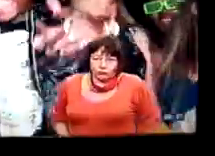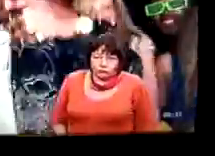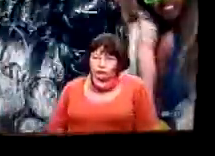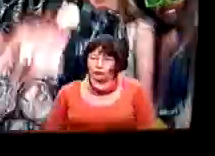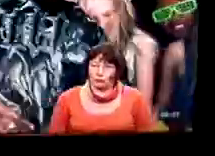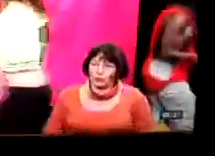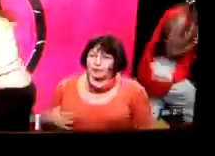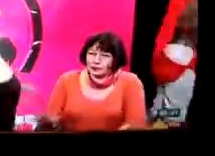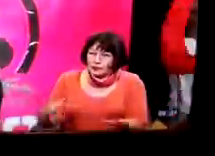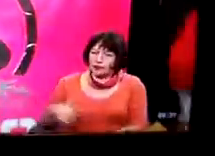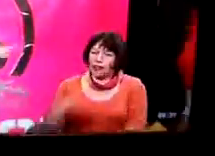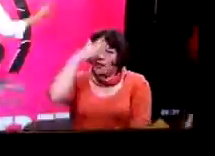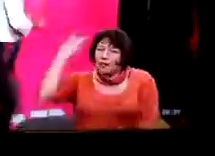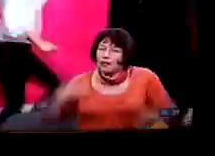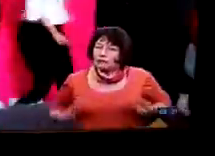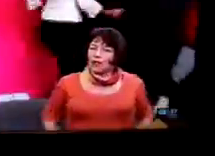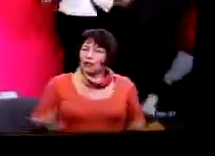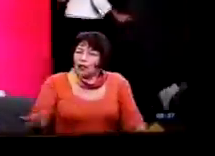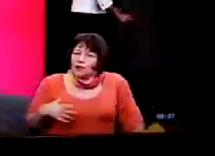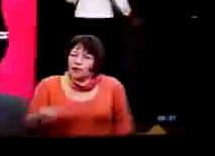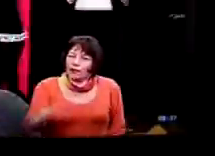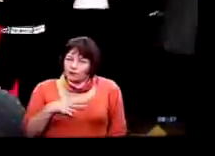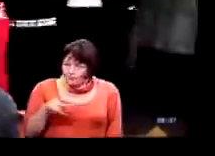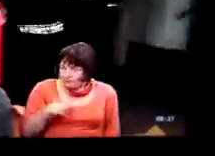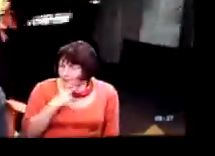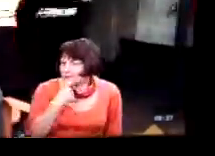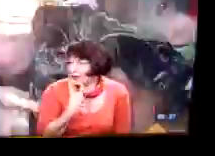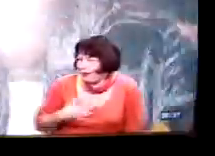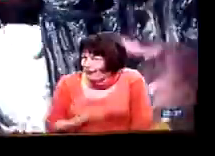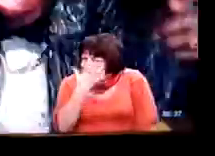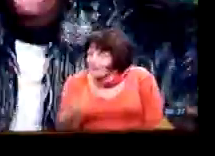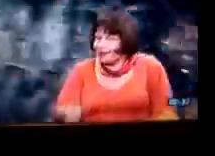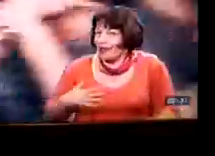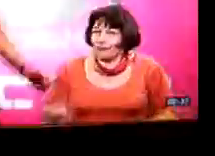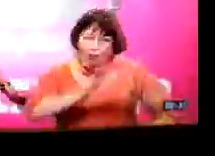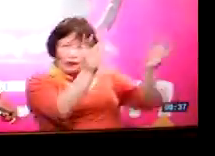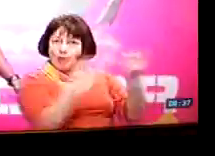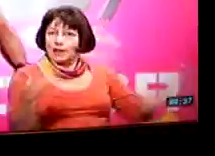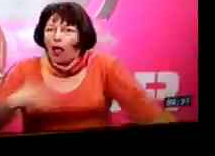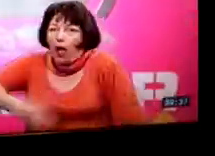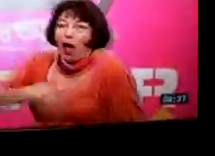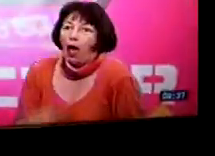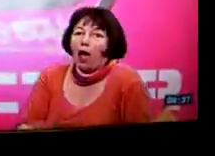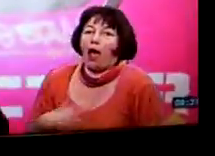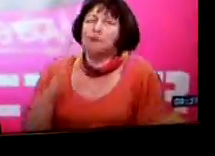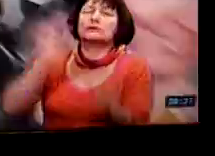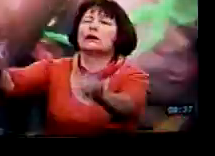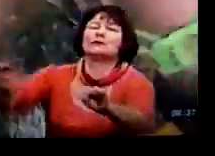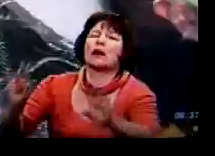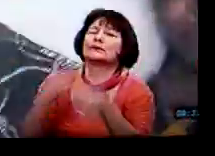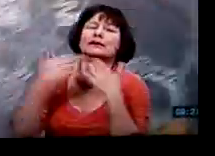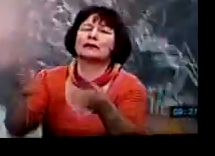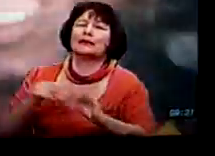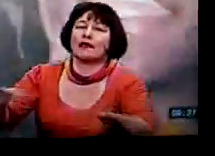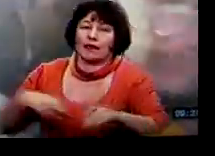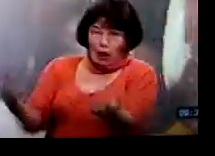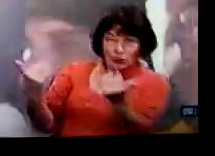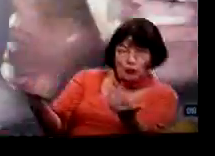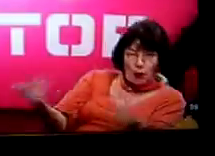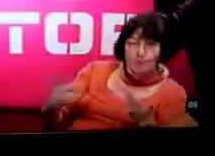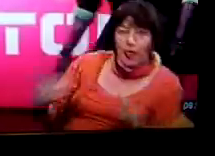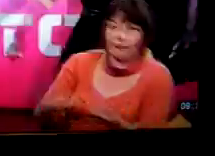stay hot and dry. Gosh, you make a room where it's so shy. Got a whole club saying my oh my. Please don't stop giving. If not, show me how I gotta